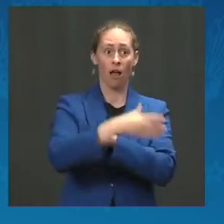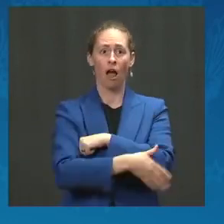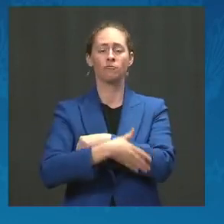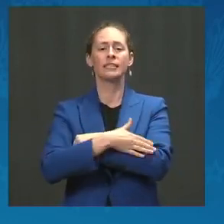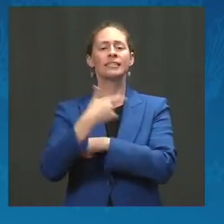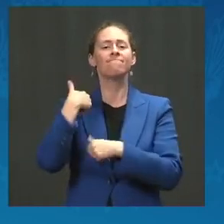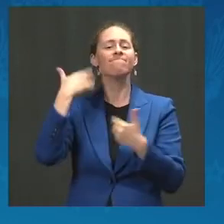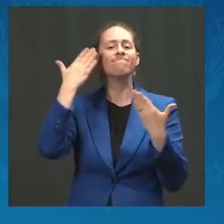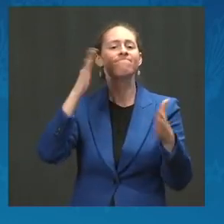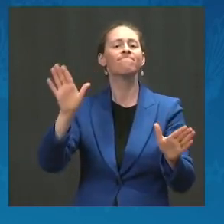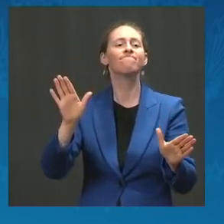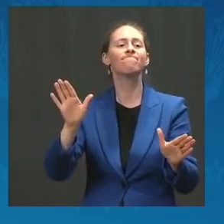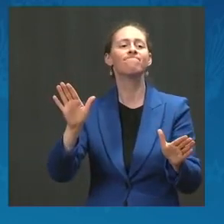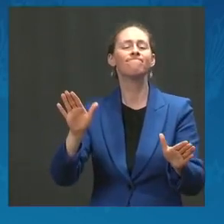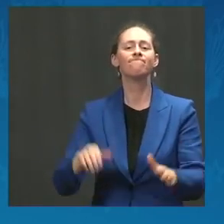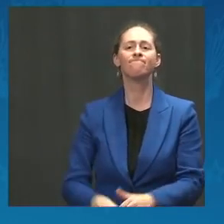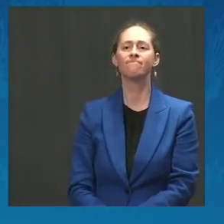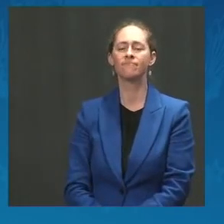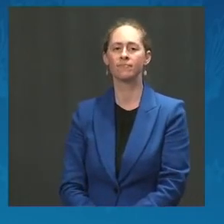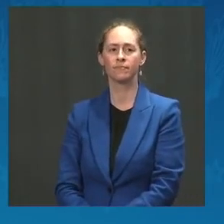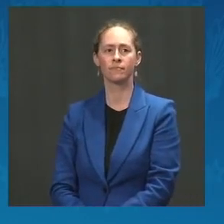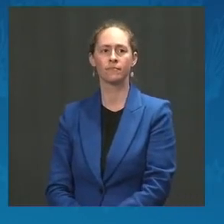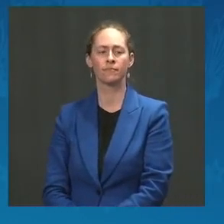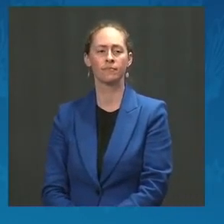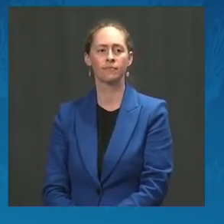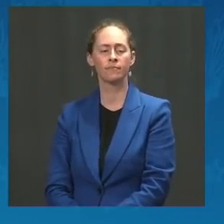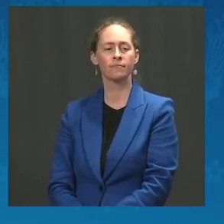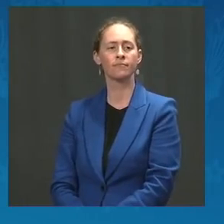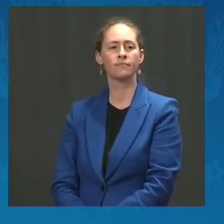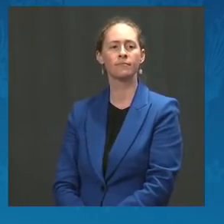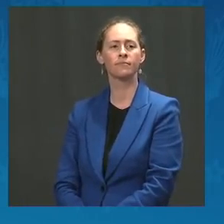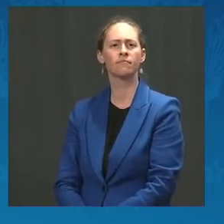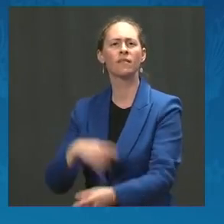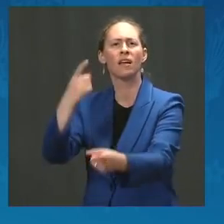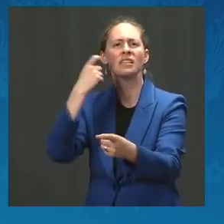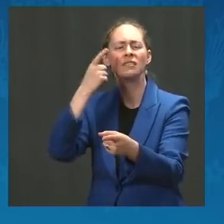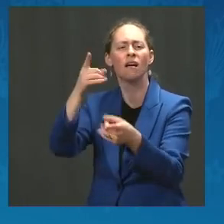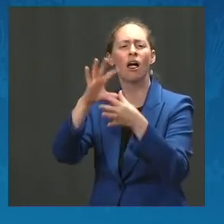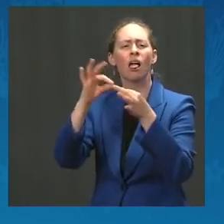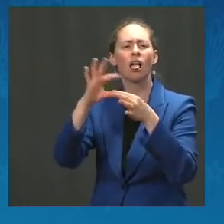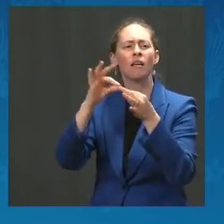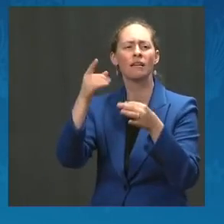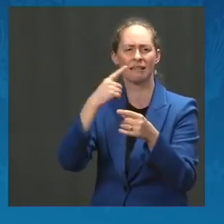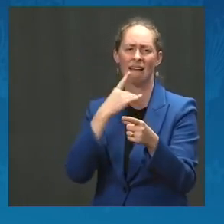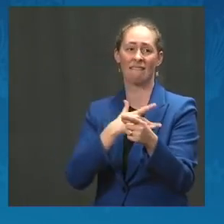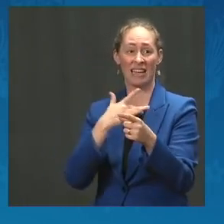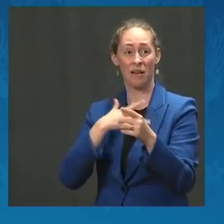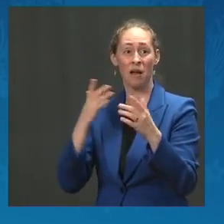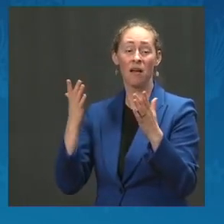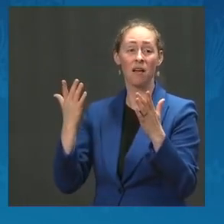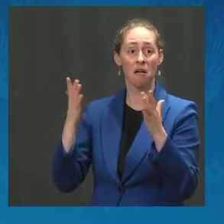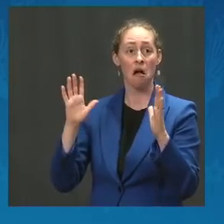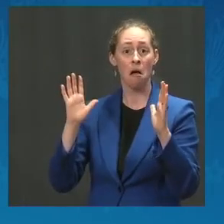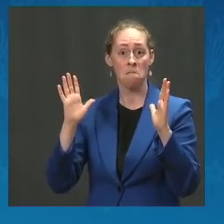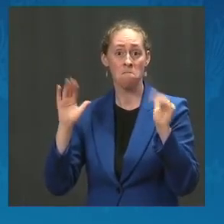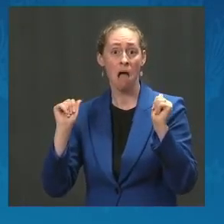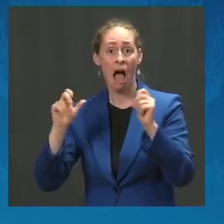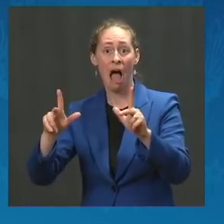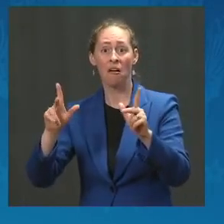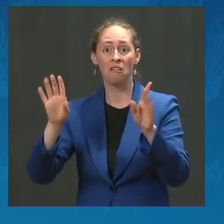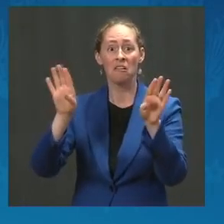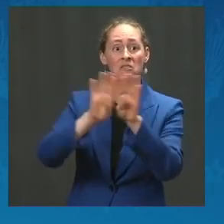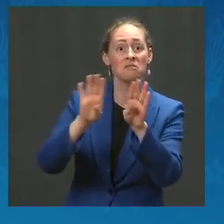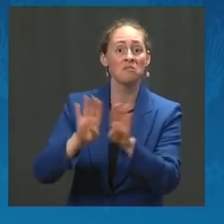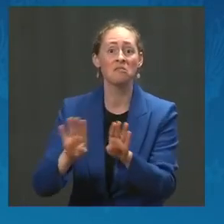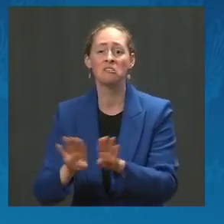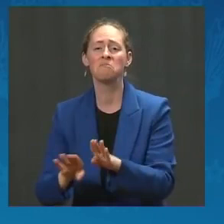Mr. President, you said earlier this week that we are not headed back towards lockdowns, but if the science is evolving, how can you be so